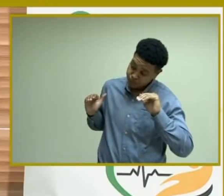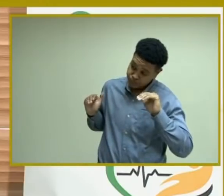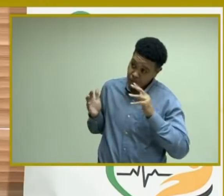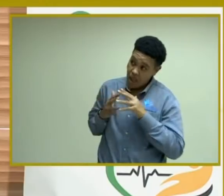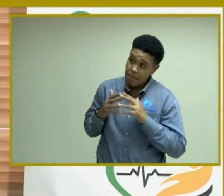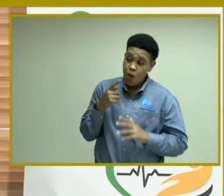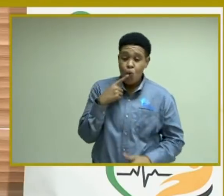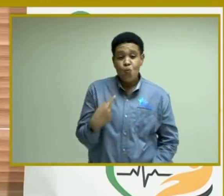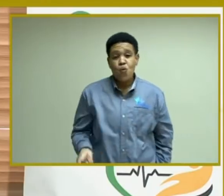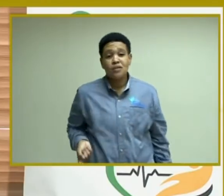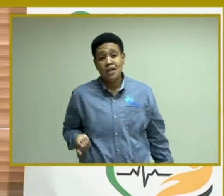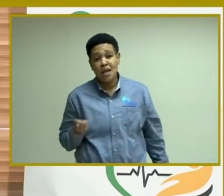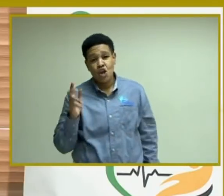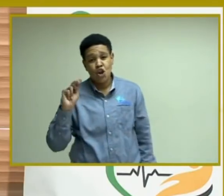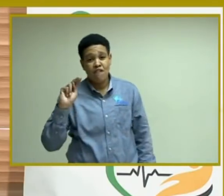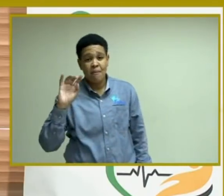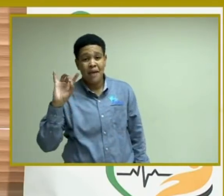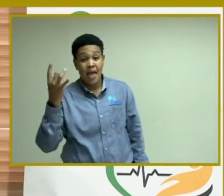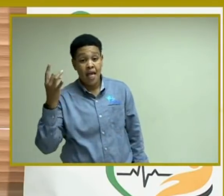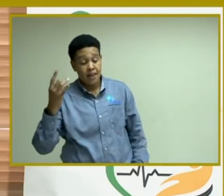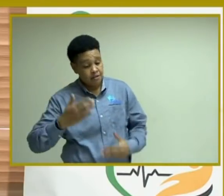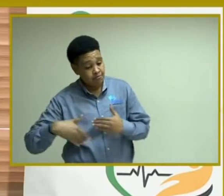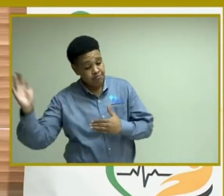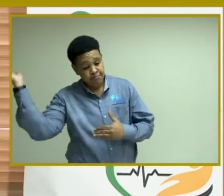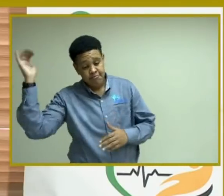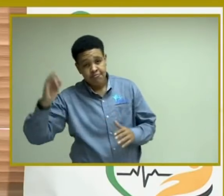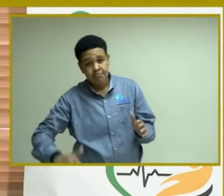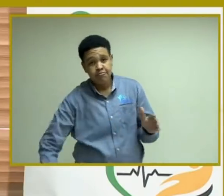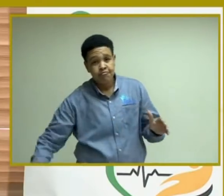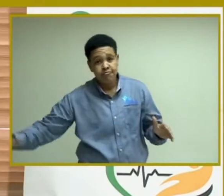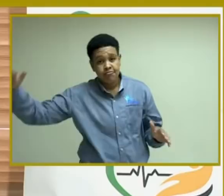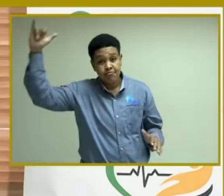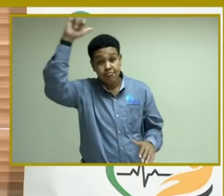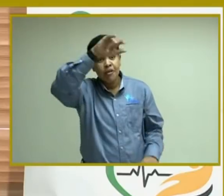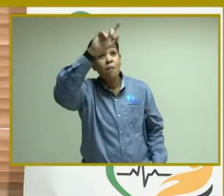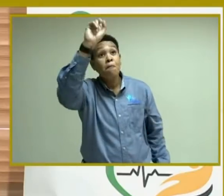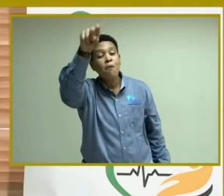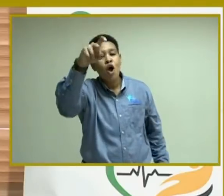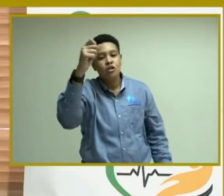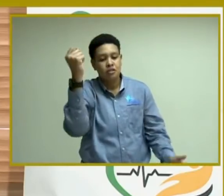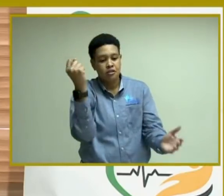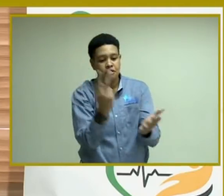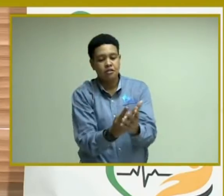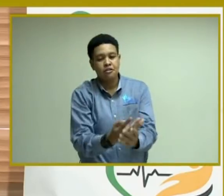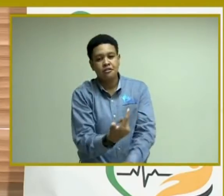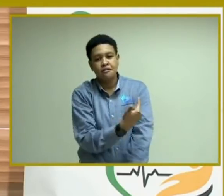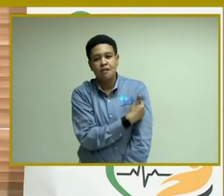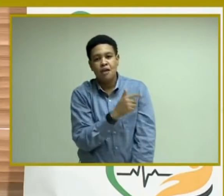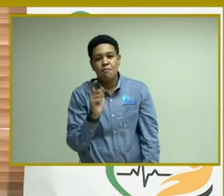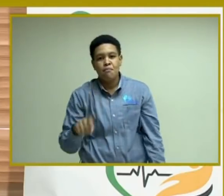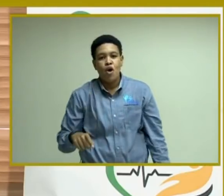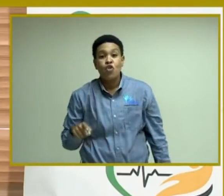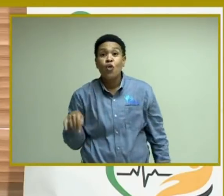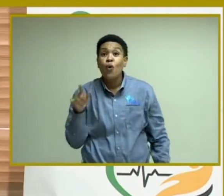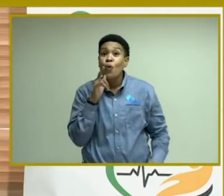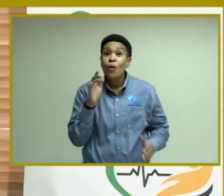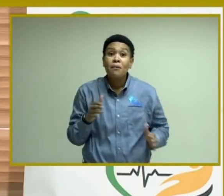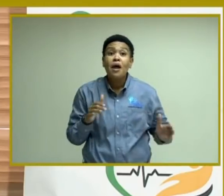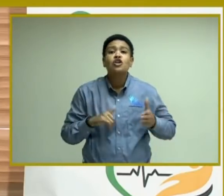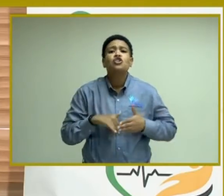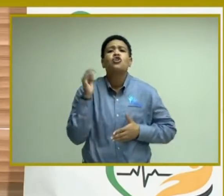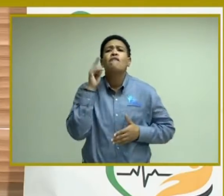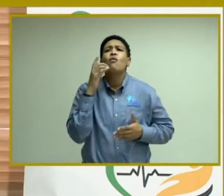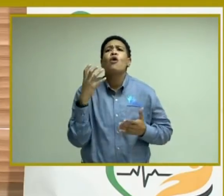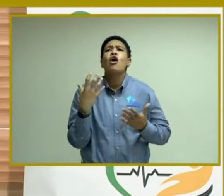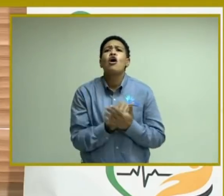And so for those of us who are planning to travel or who would like to have the opportunity to